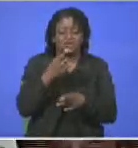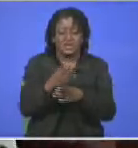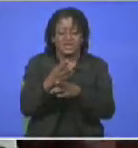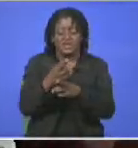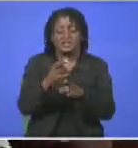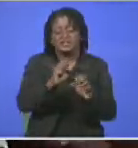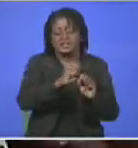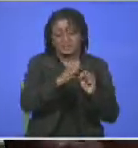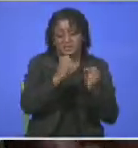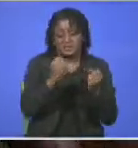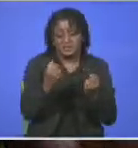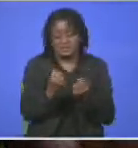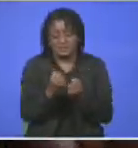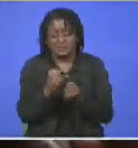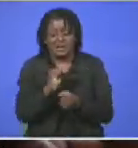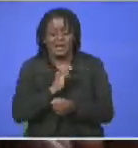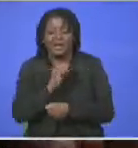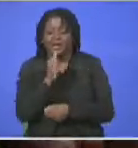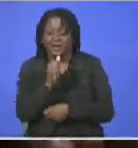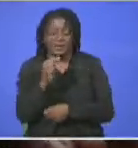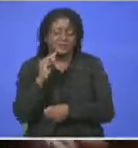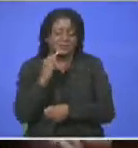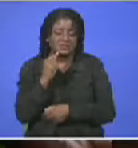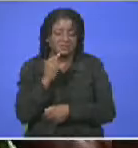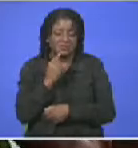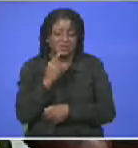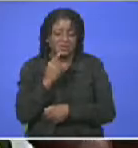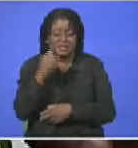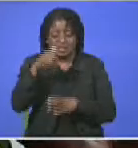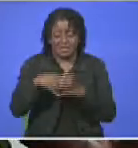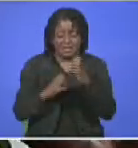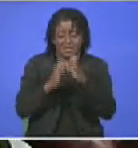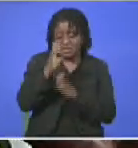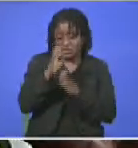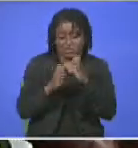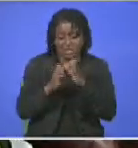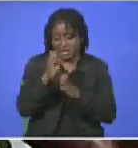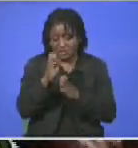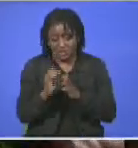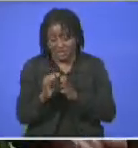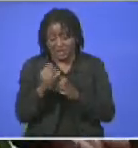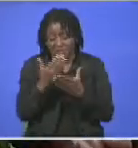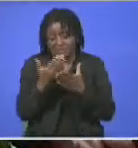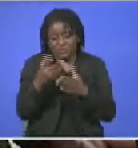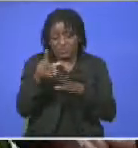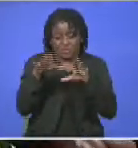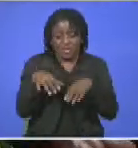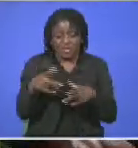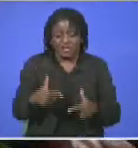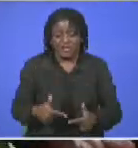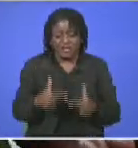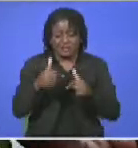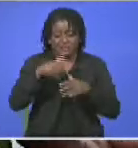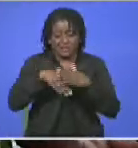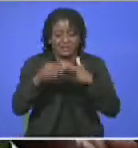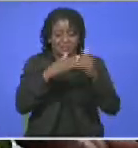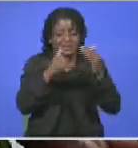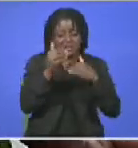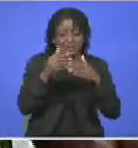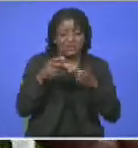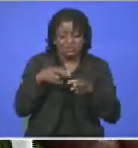in engineering, before you can actually live in a building, ride a vehicle, the design has to be done on